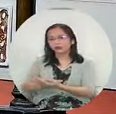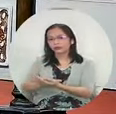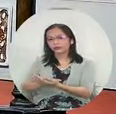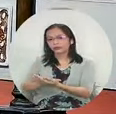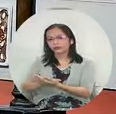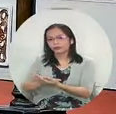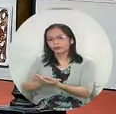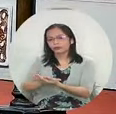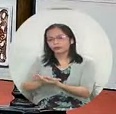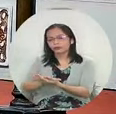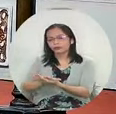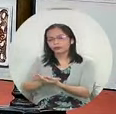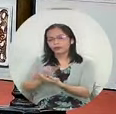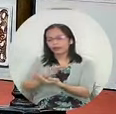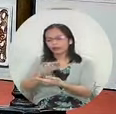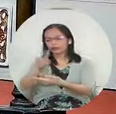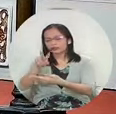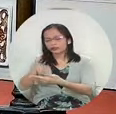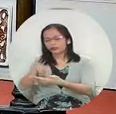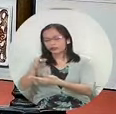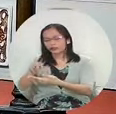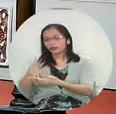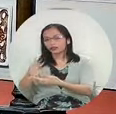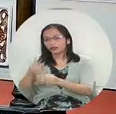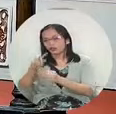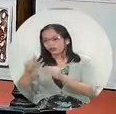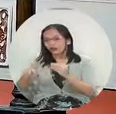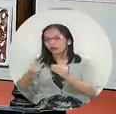frame of the person,